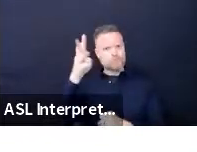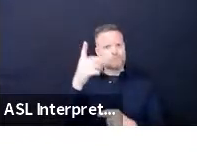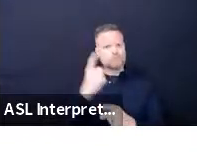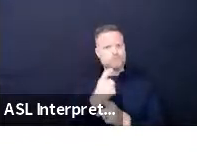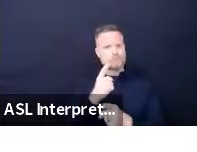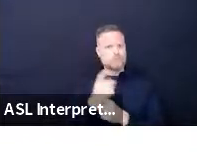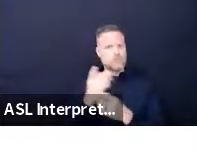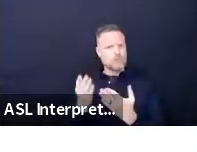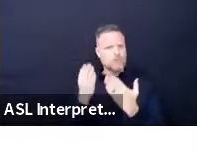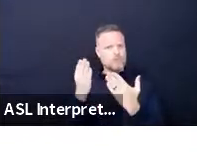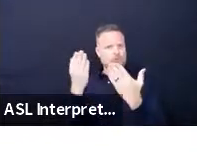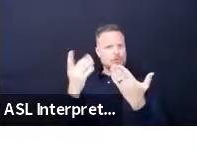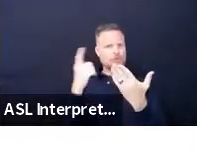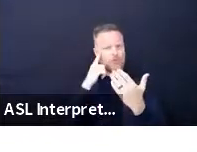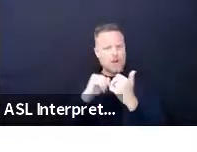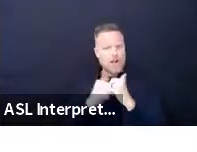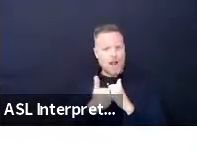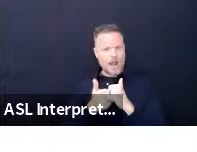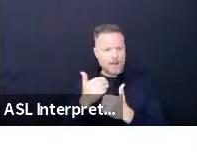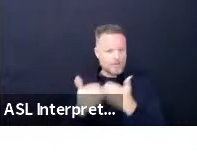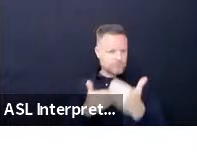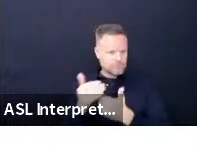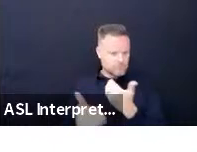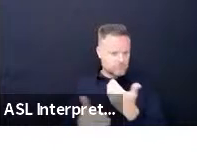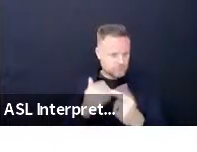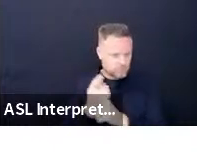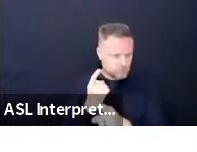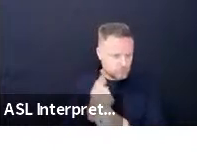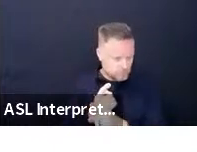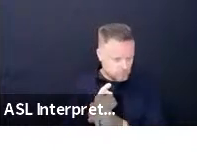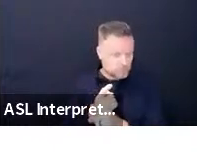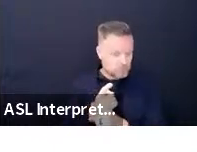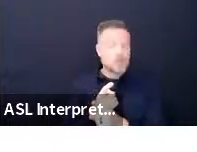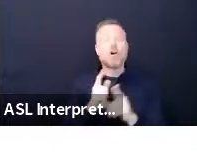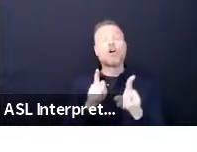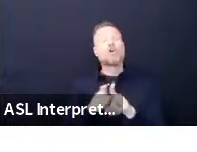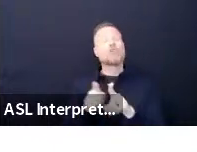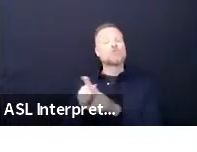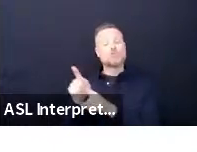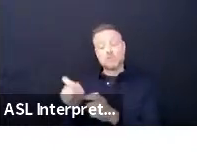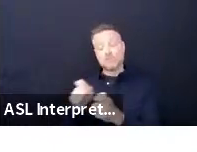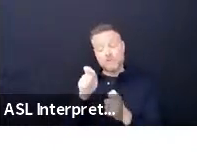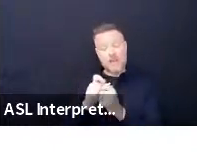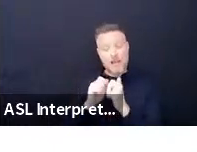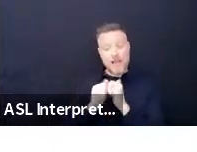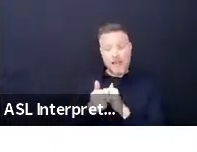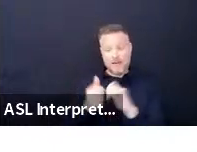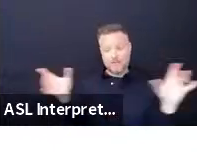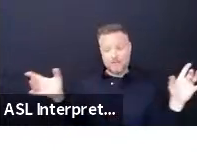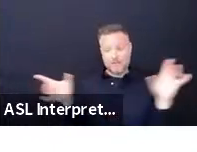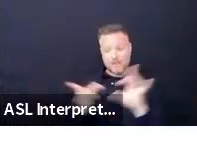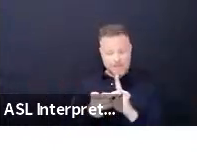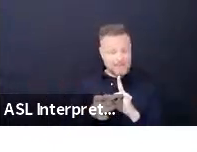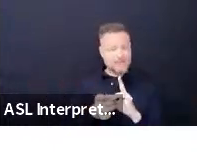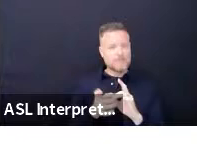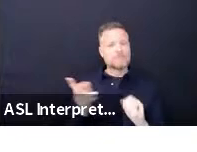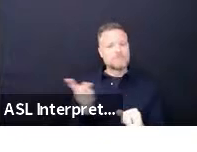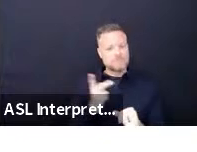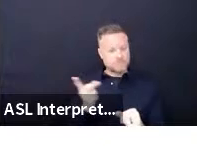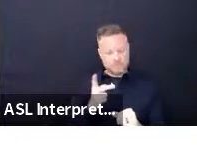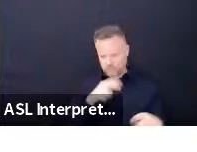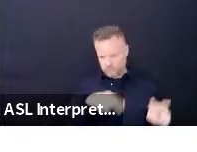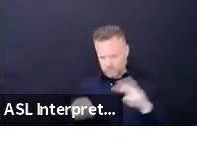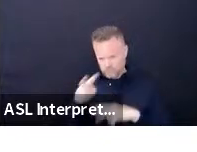recommendations for how we move forward together, but also in specifically making those linkages and connections and looking